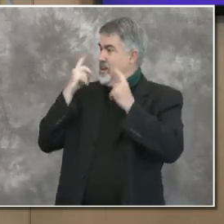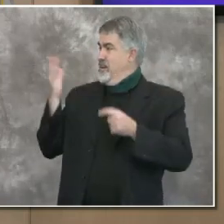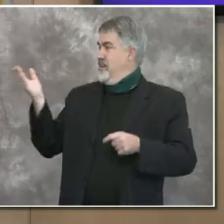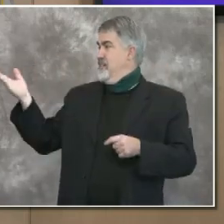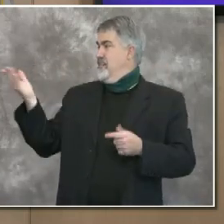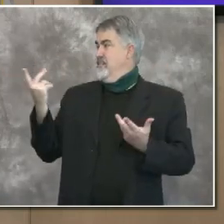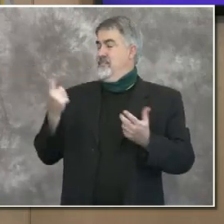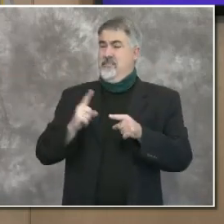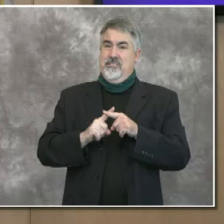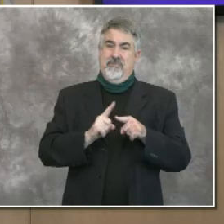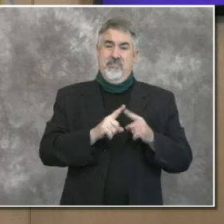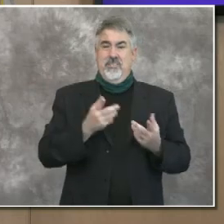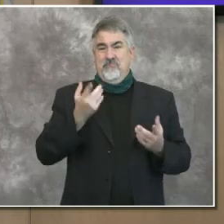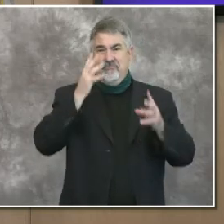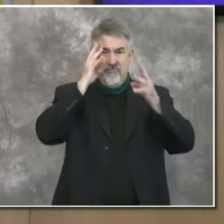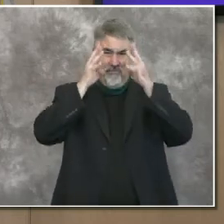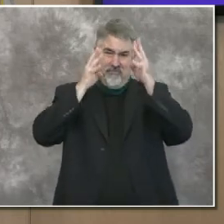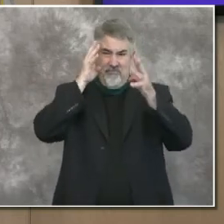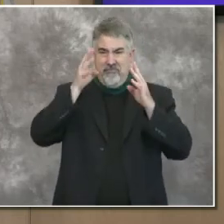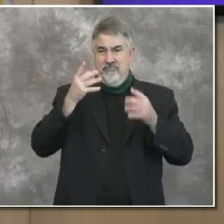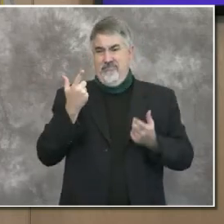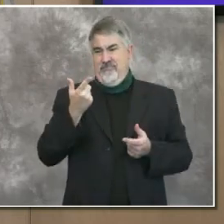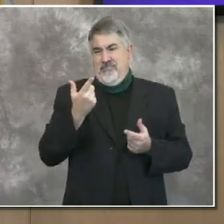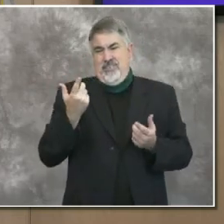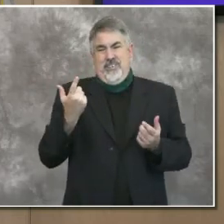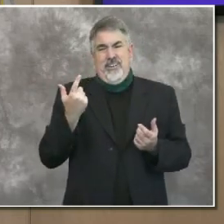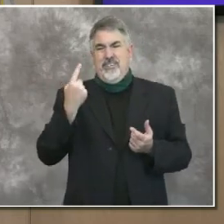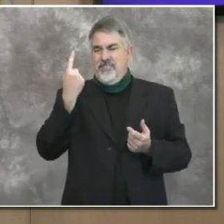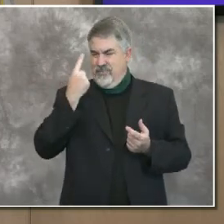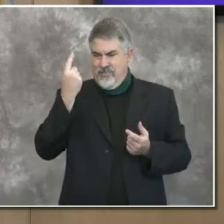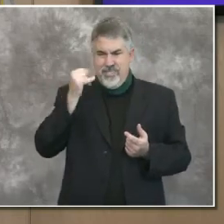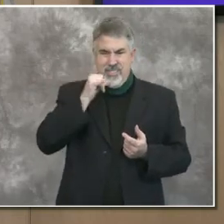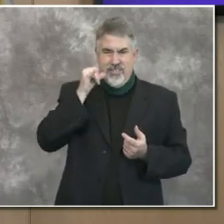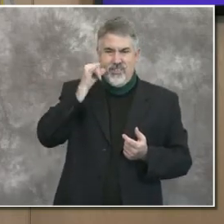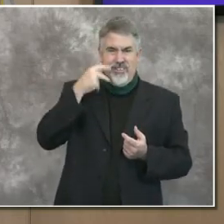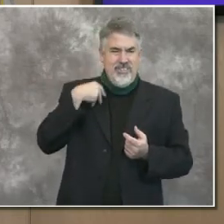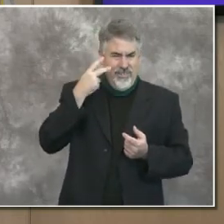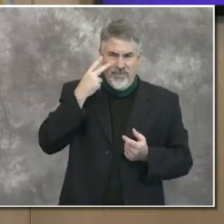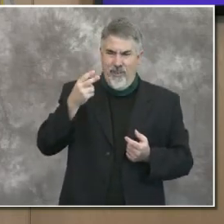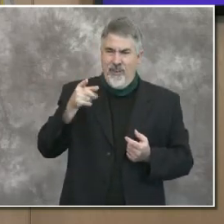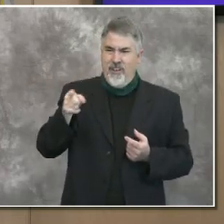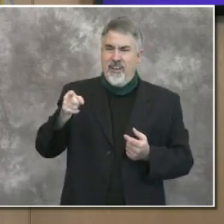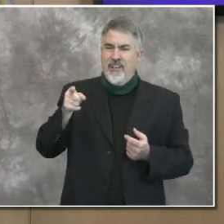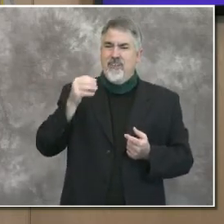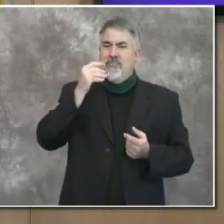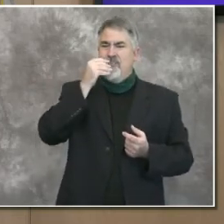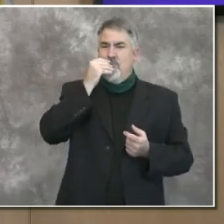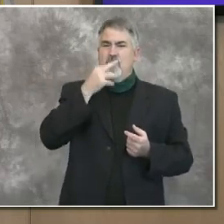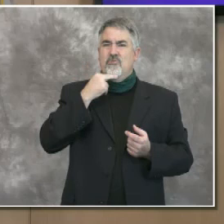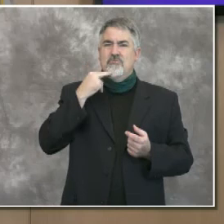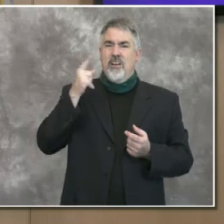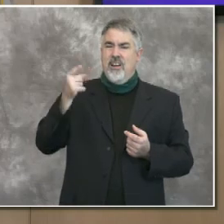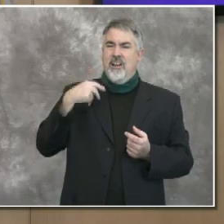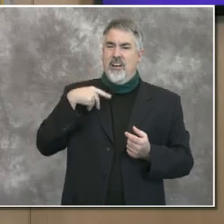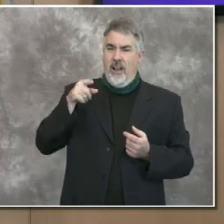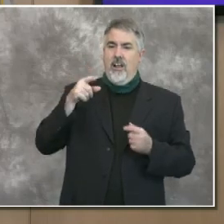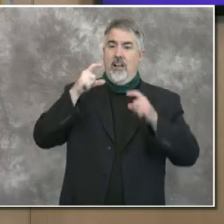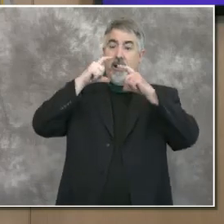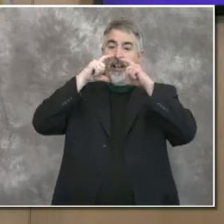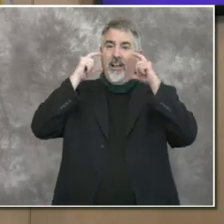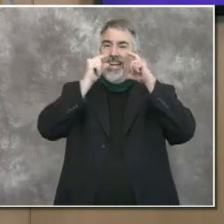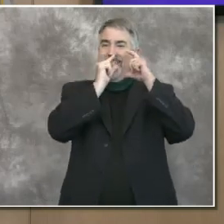that are very creative. Somebody had one the other day when I stopped by to pick up some fast food with a big smile. It's a nice way